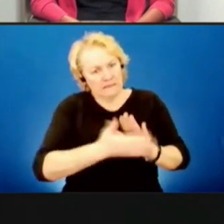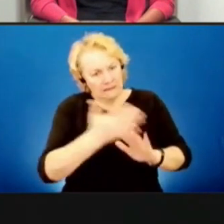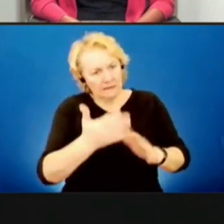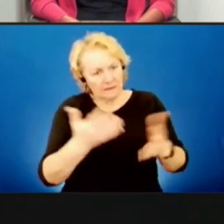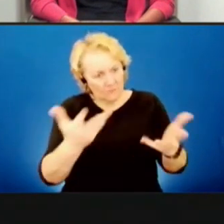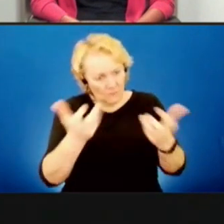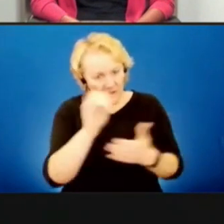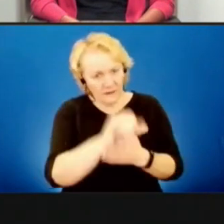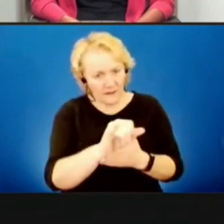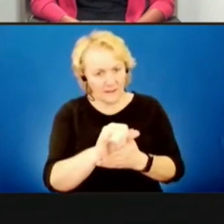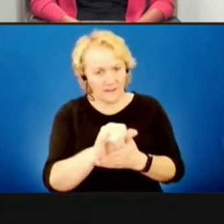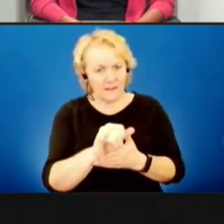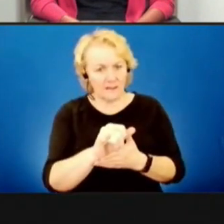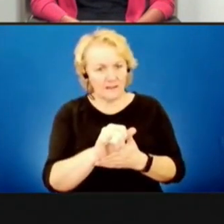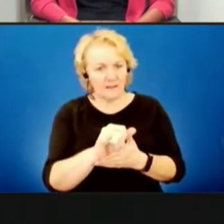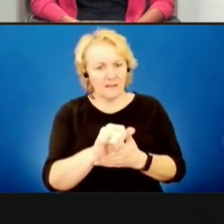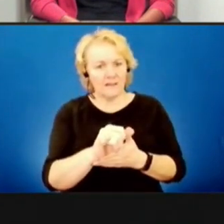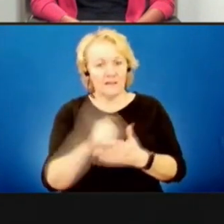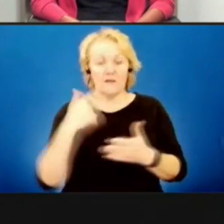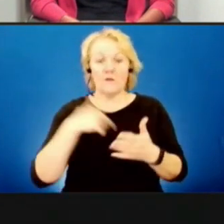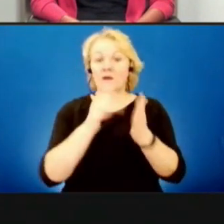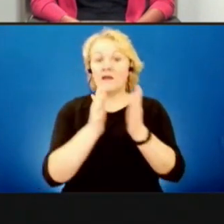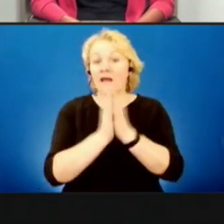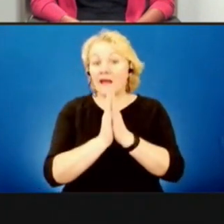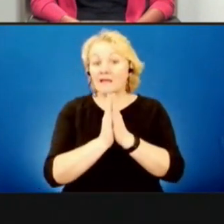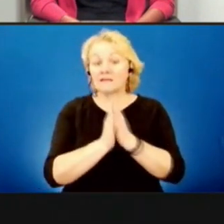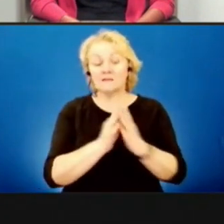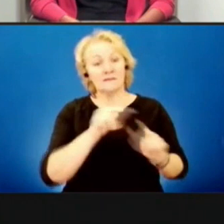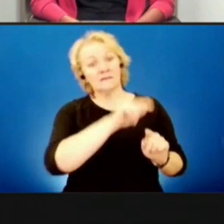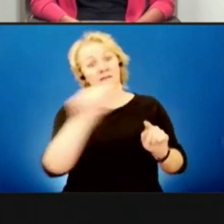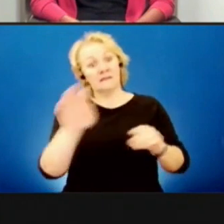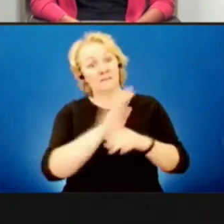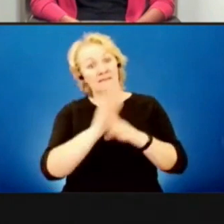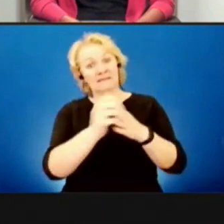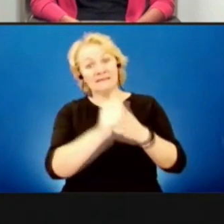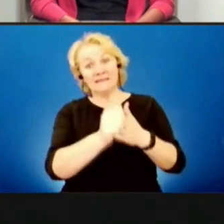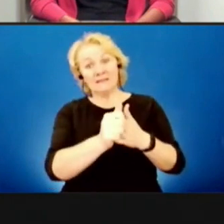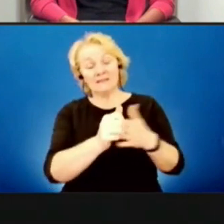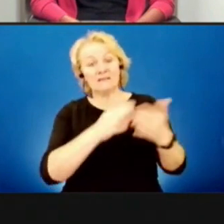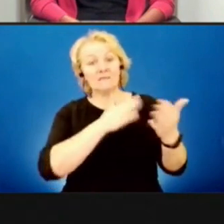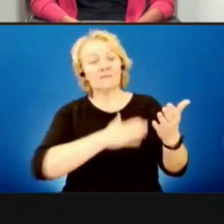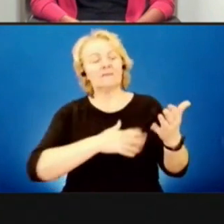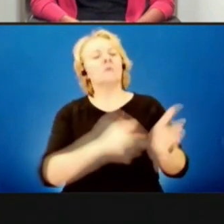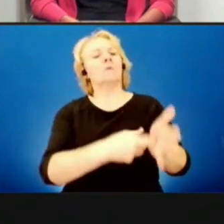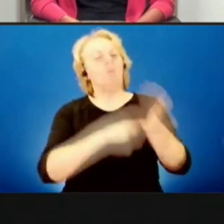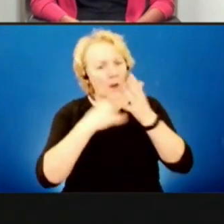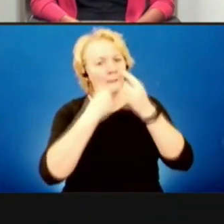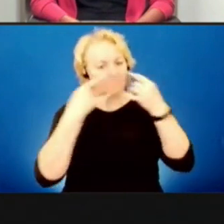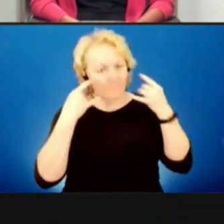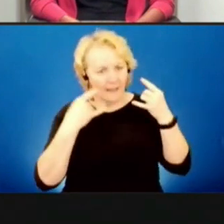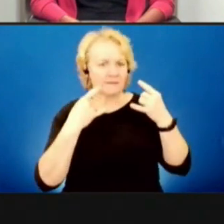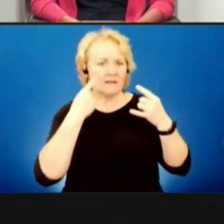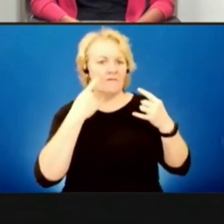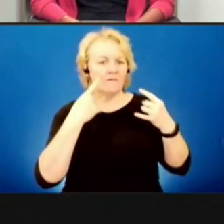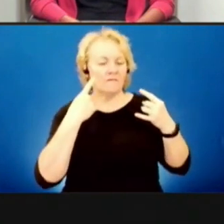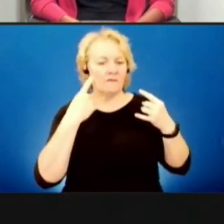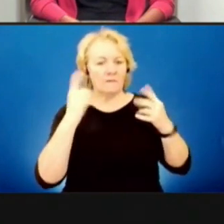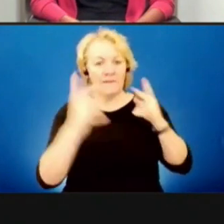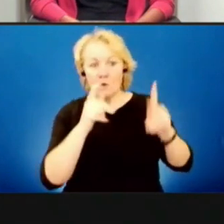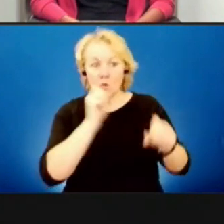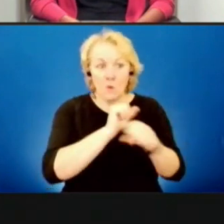thriving. We are asking that our business leaders require masks of their employees and customers